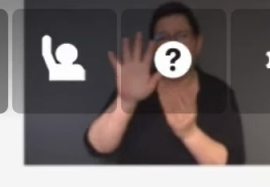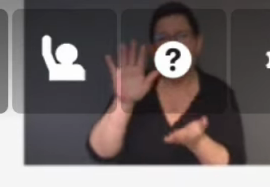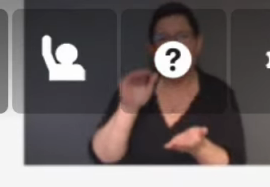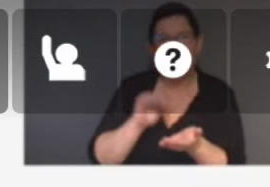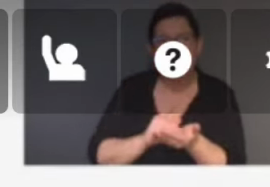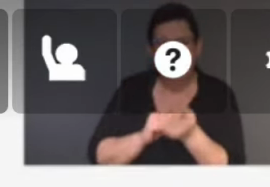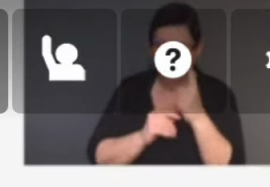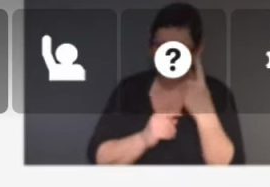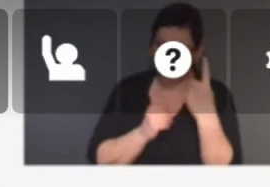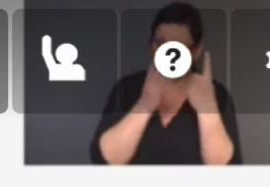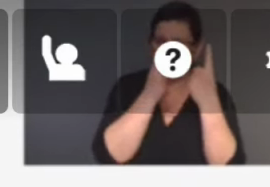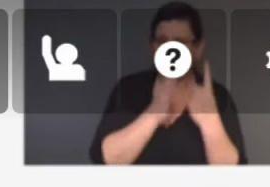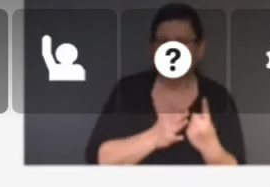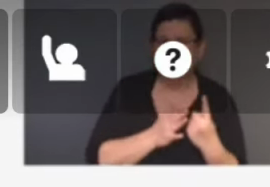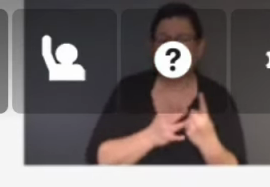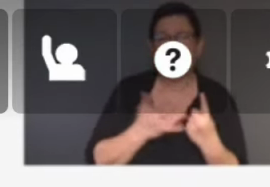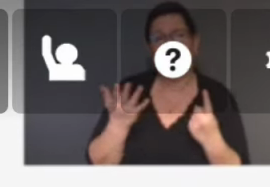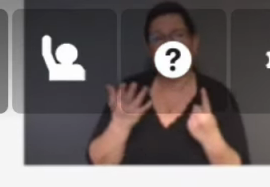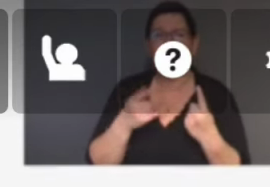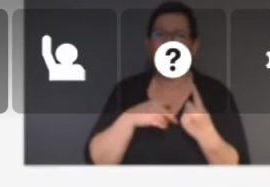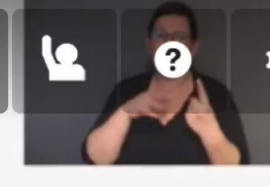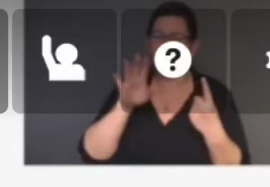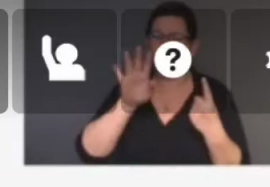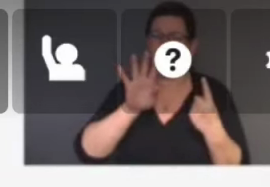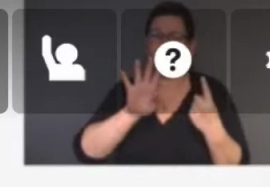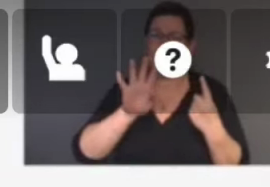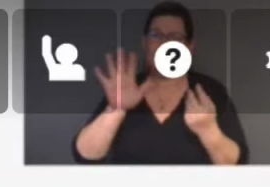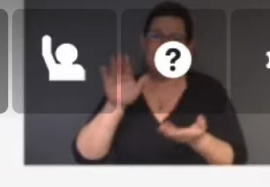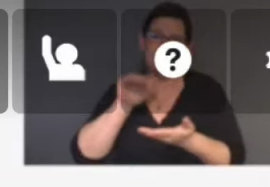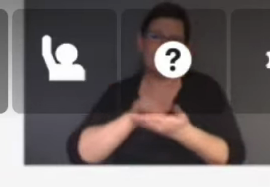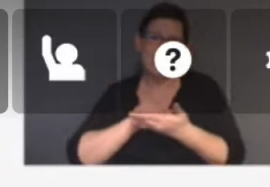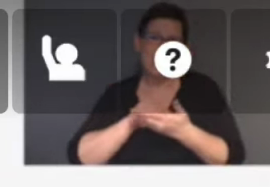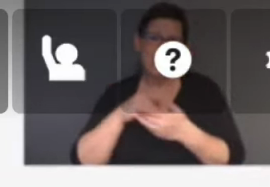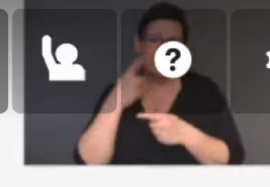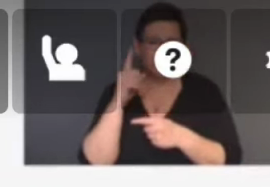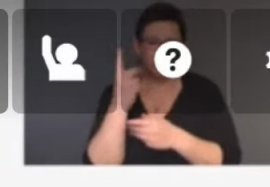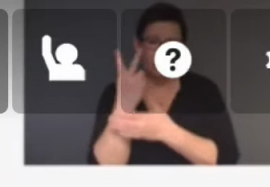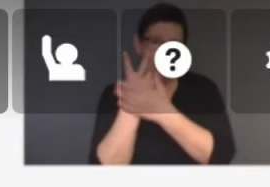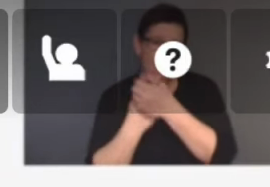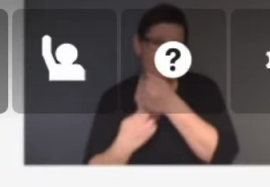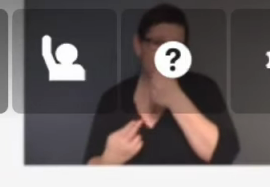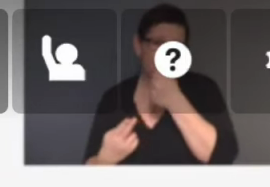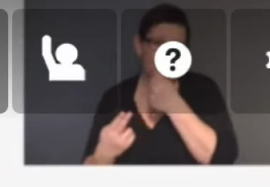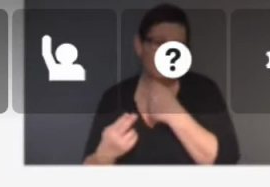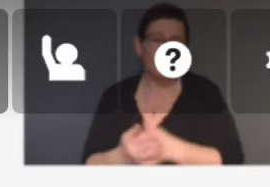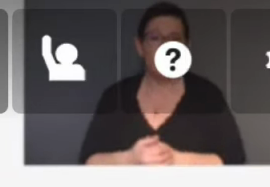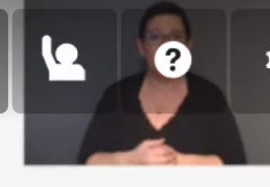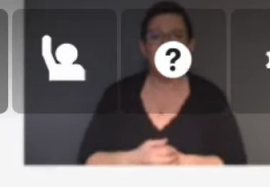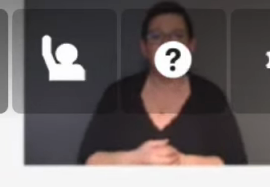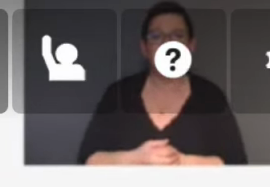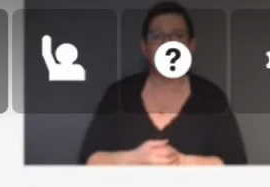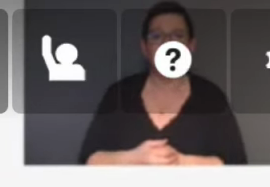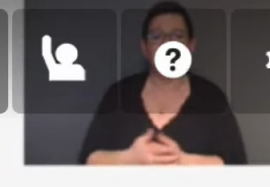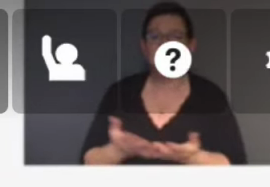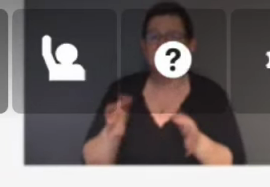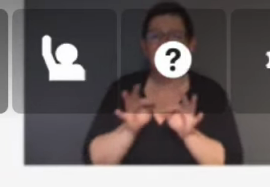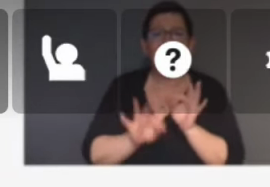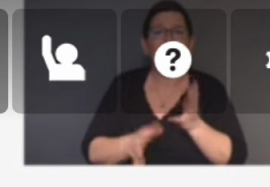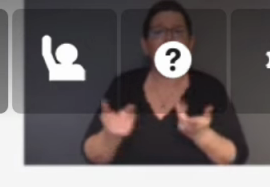Your tax situation is simple if, for example, you don't have a small business or income from a rental